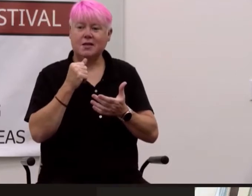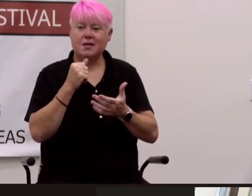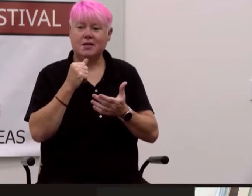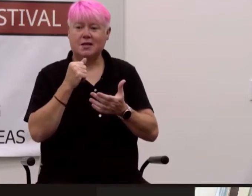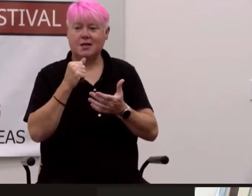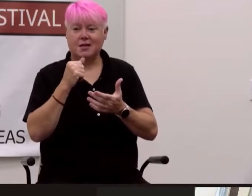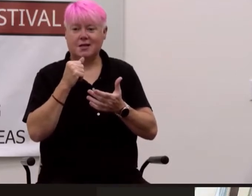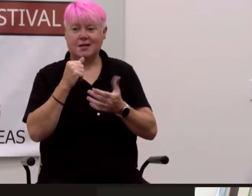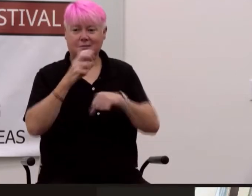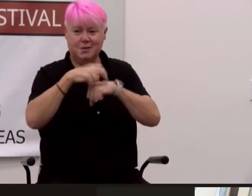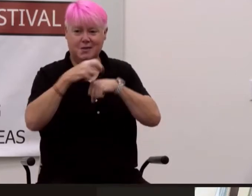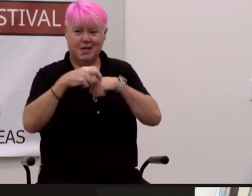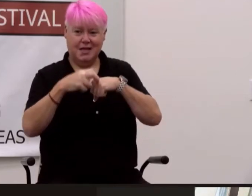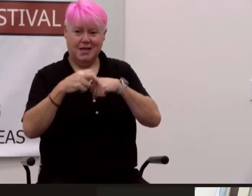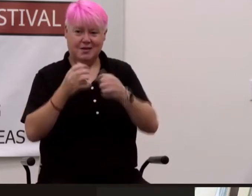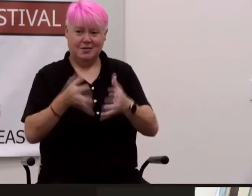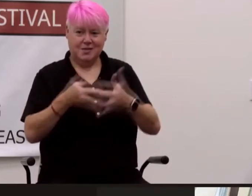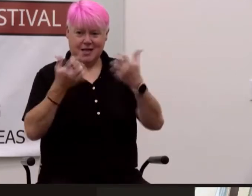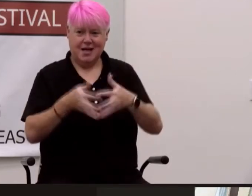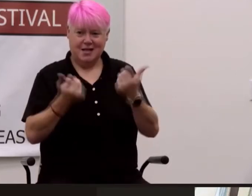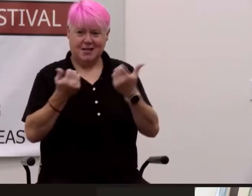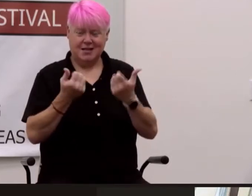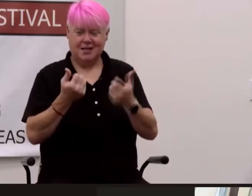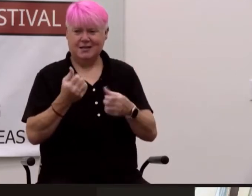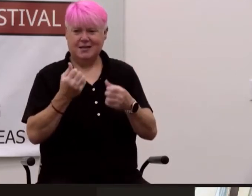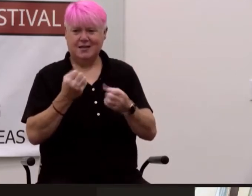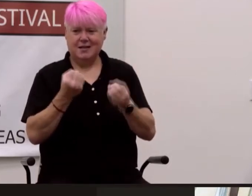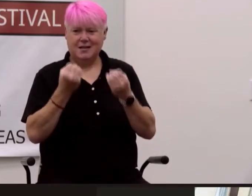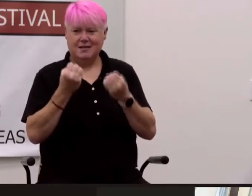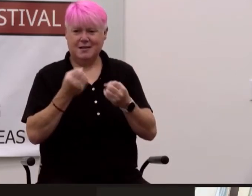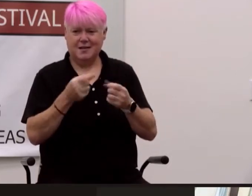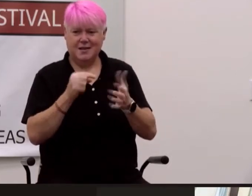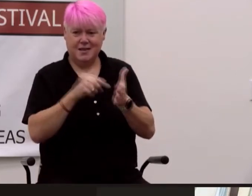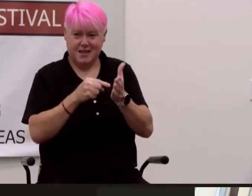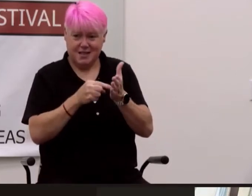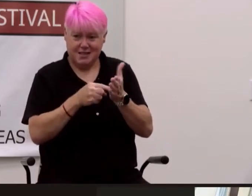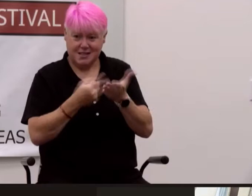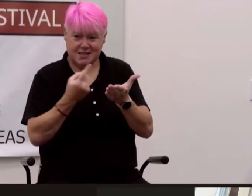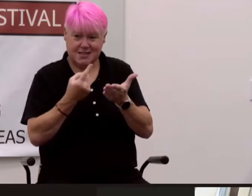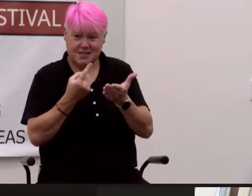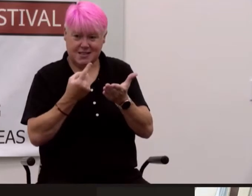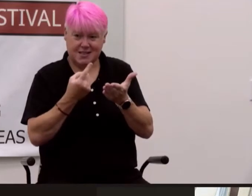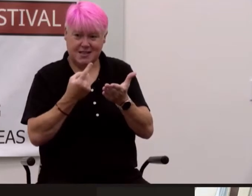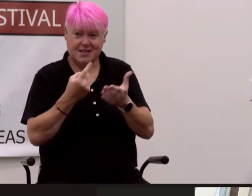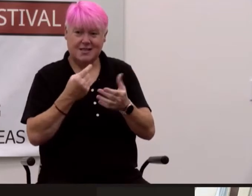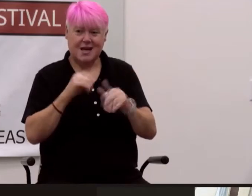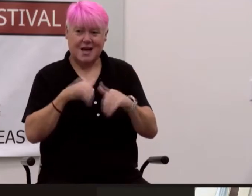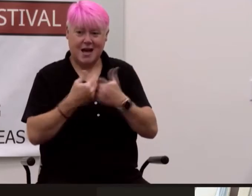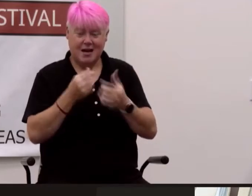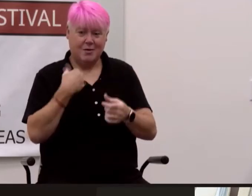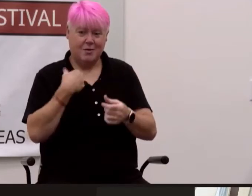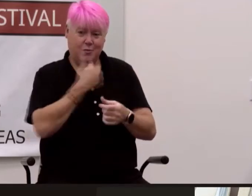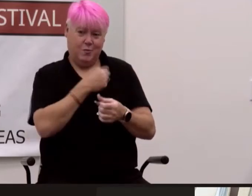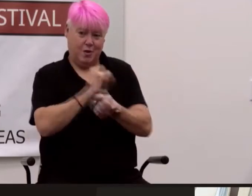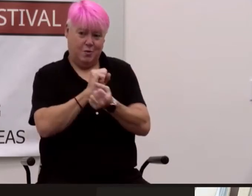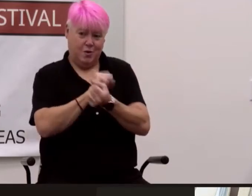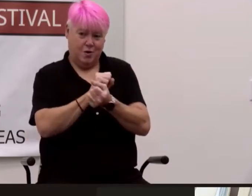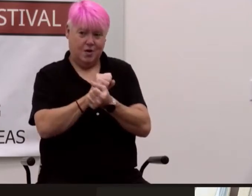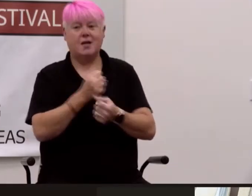of recipes. So yeah, I mean, this is our dynamic. So Shane is super